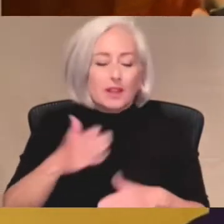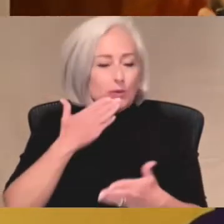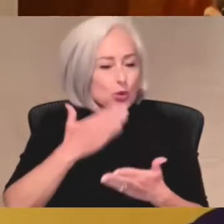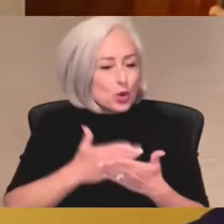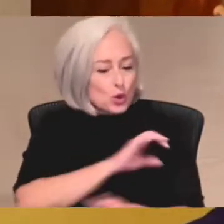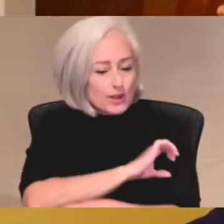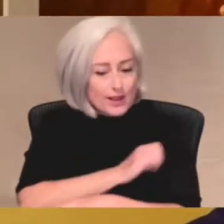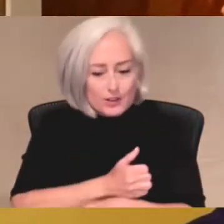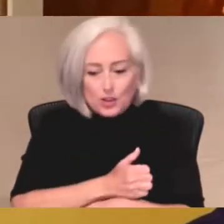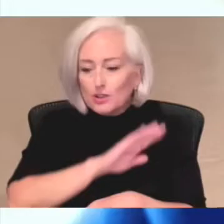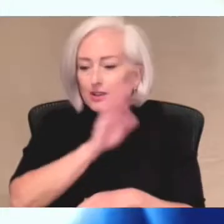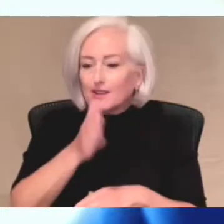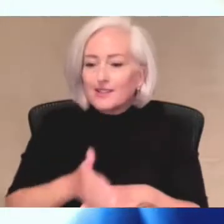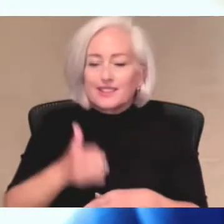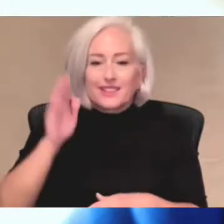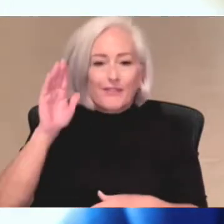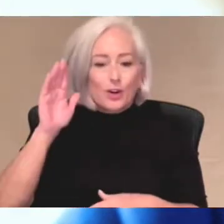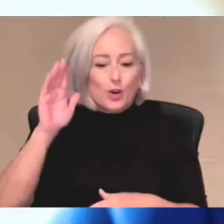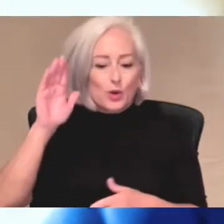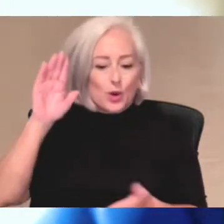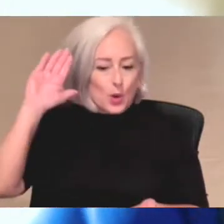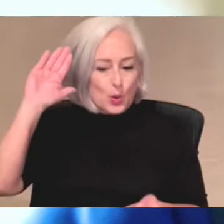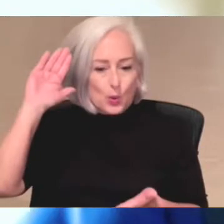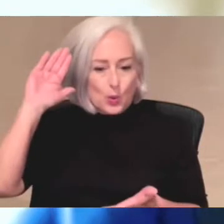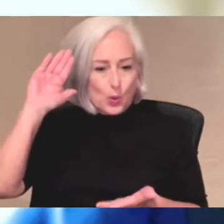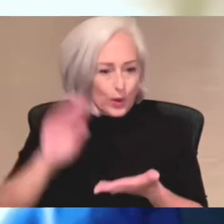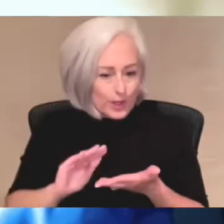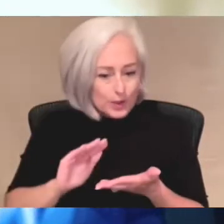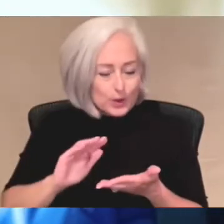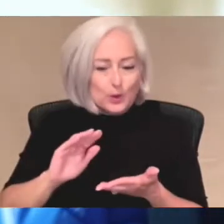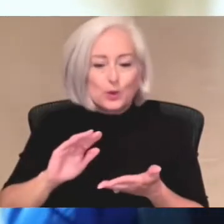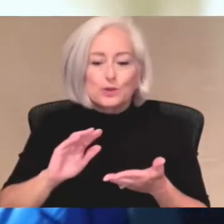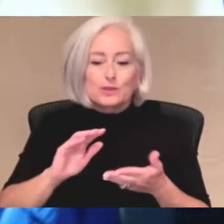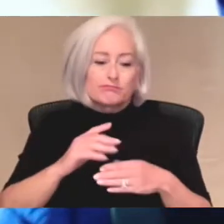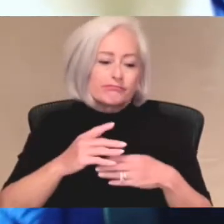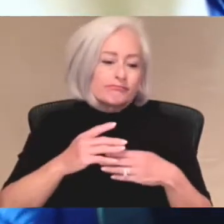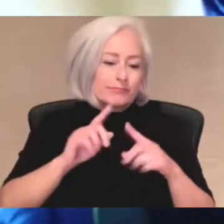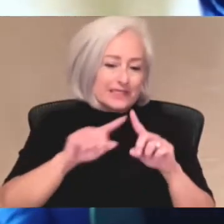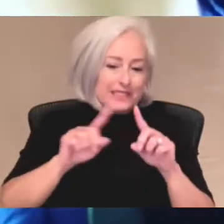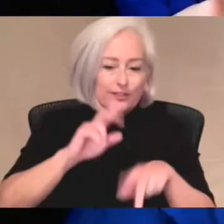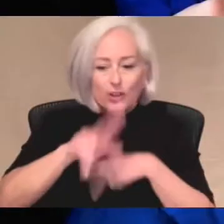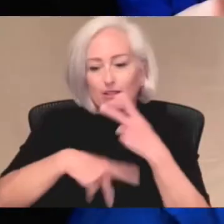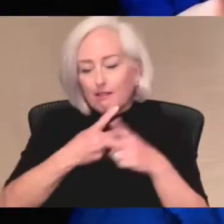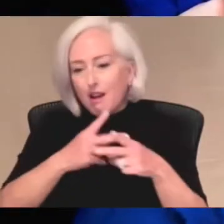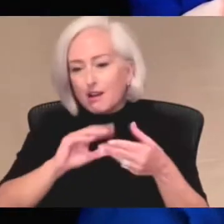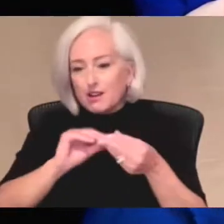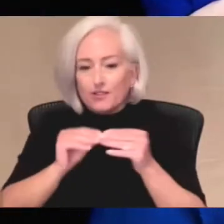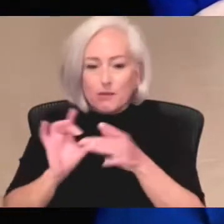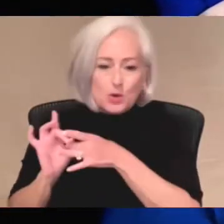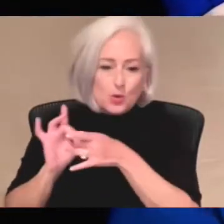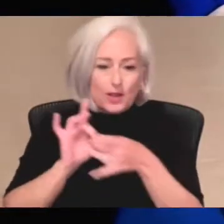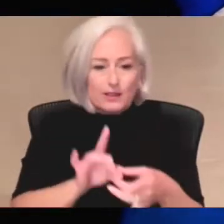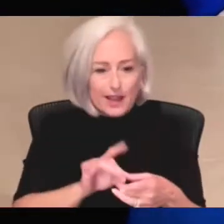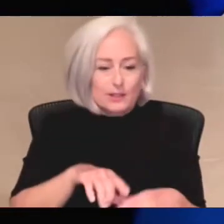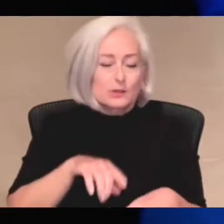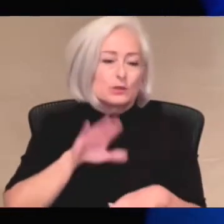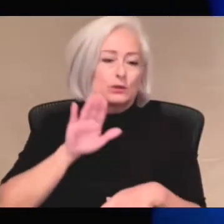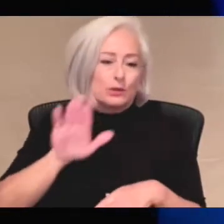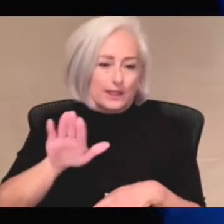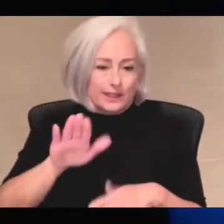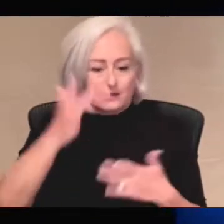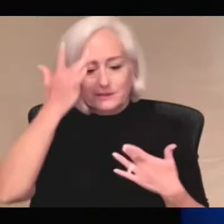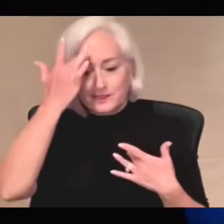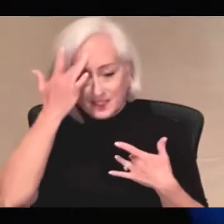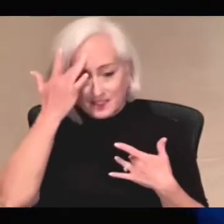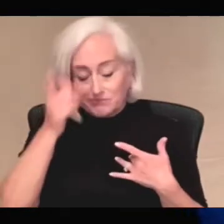had a drop in any of his numbers that we were watching so closely through chemotherapy. He just did awesome. He was able to